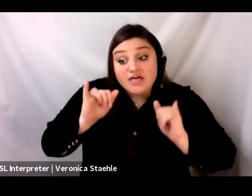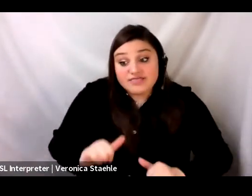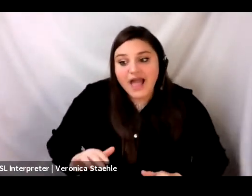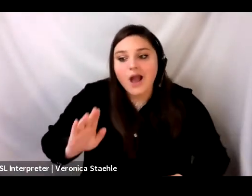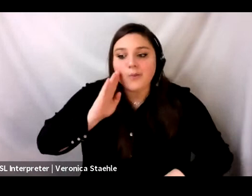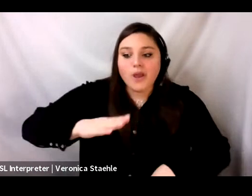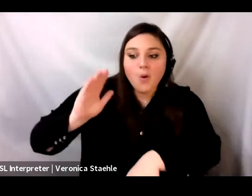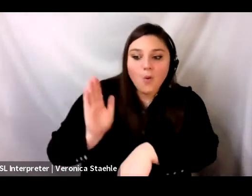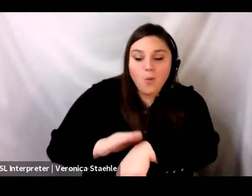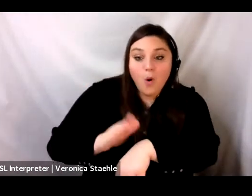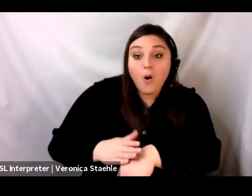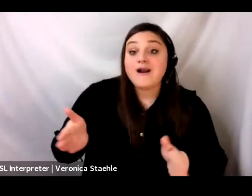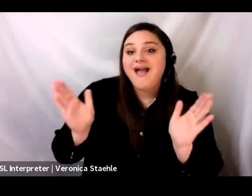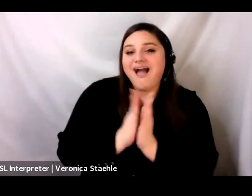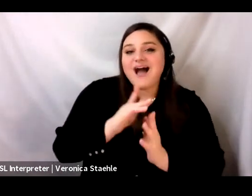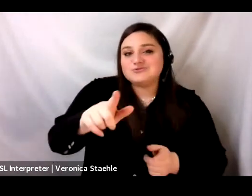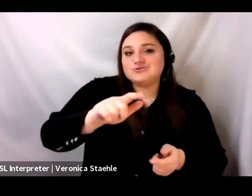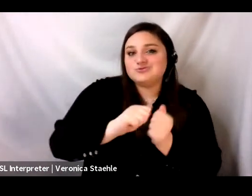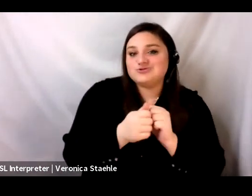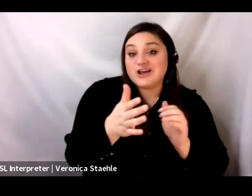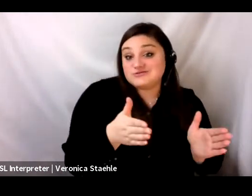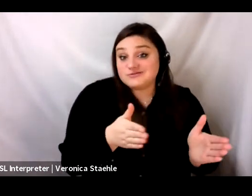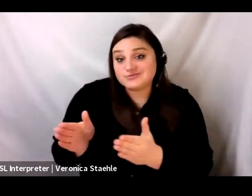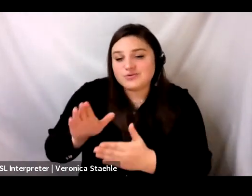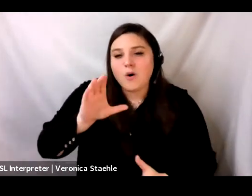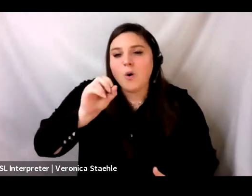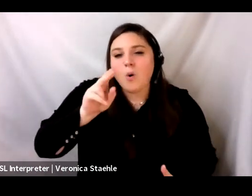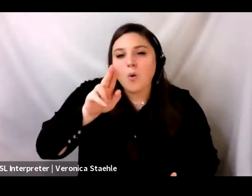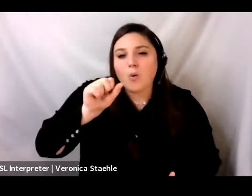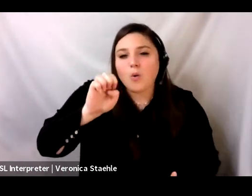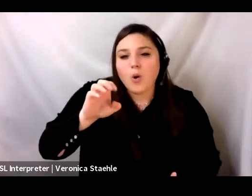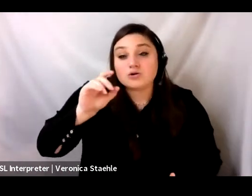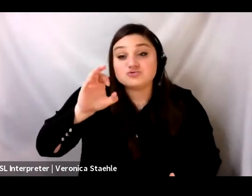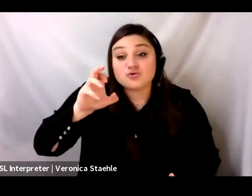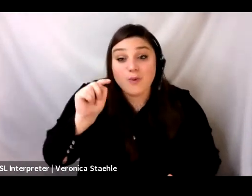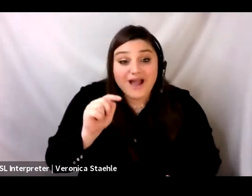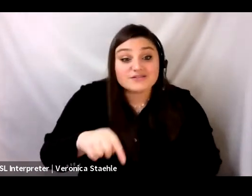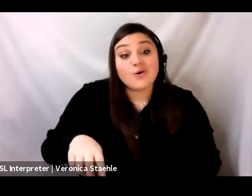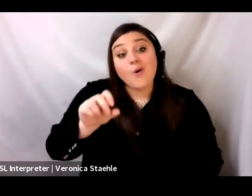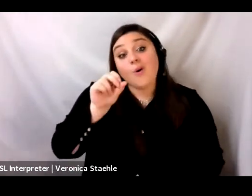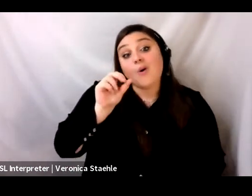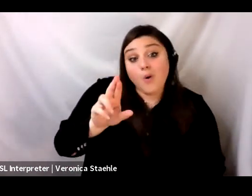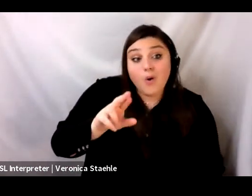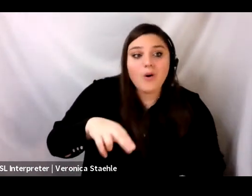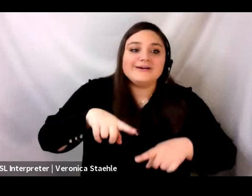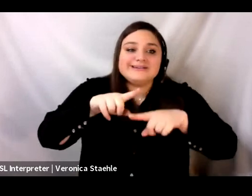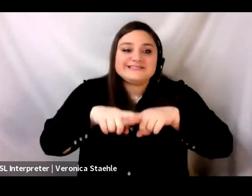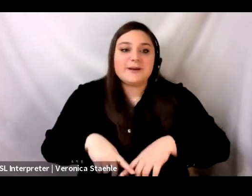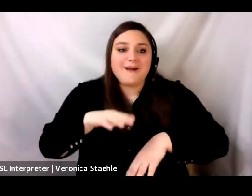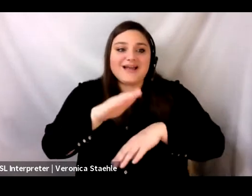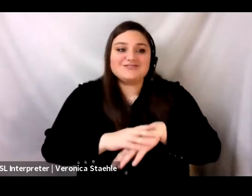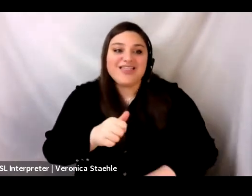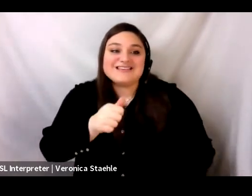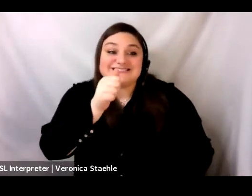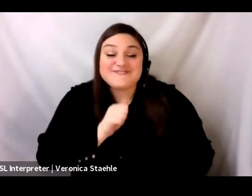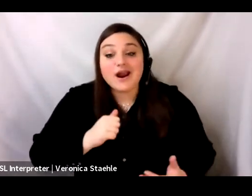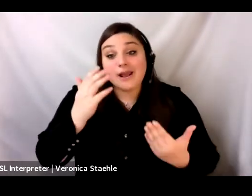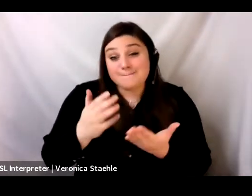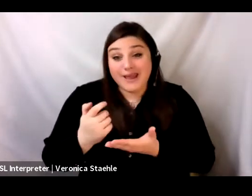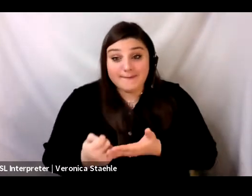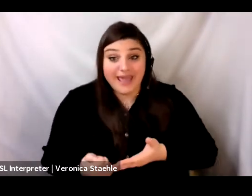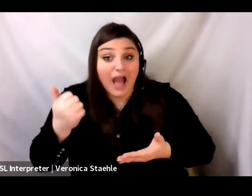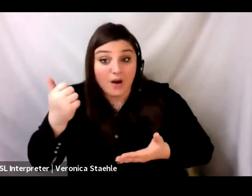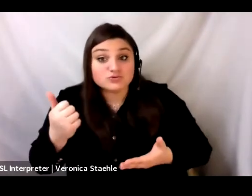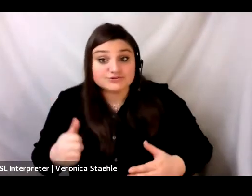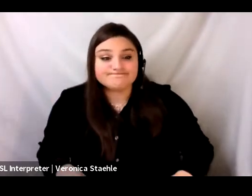course correct or removed depending on the severity of the action. We thank you for your collective agreement to these